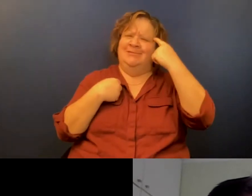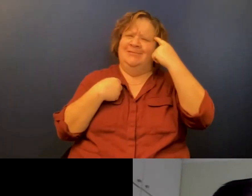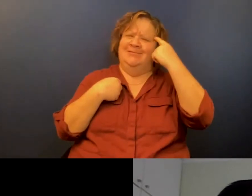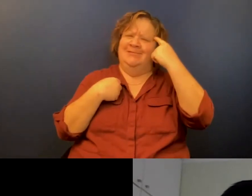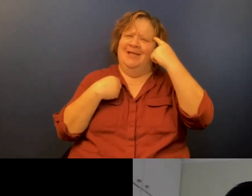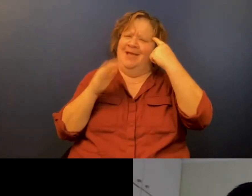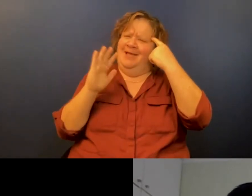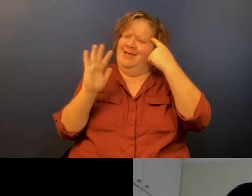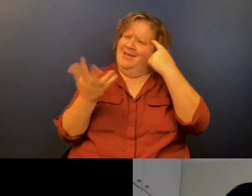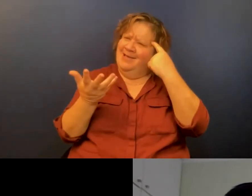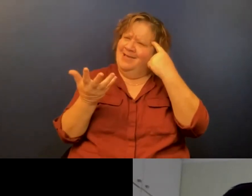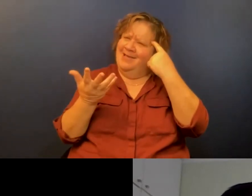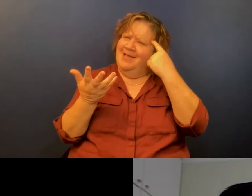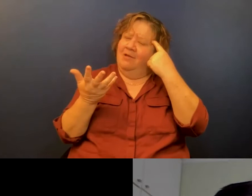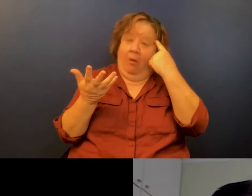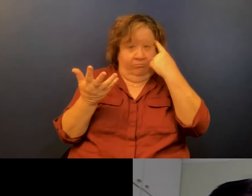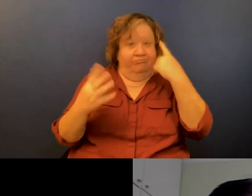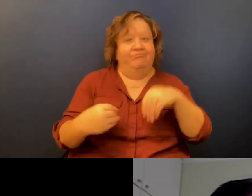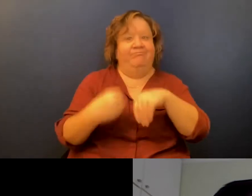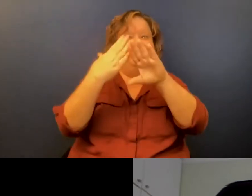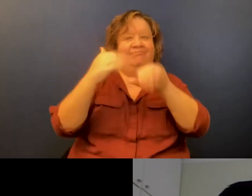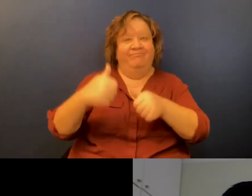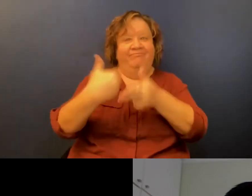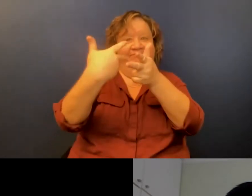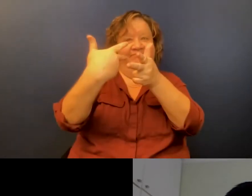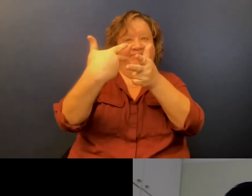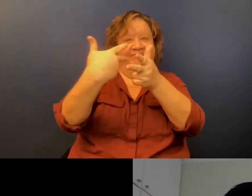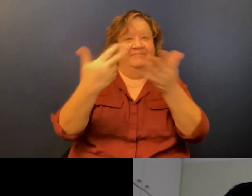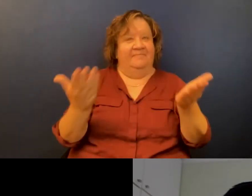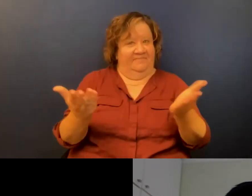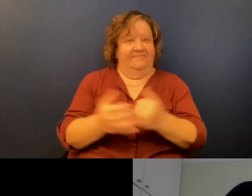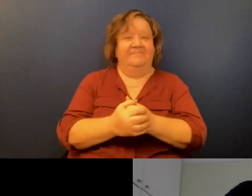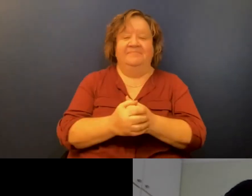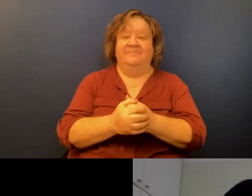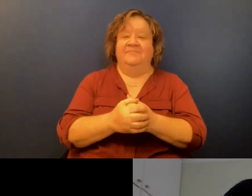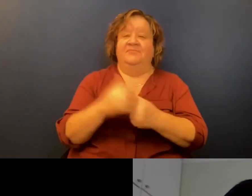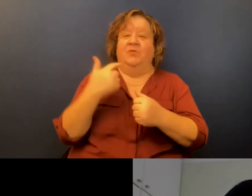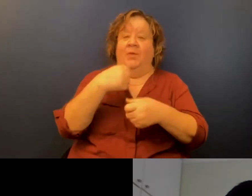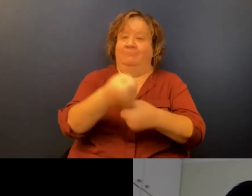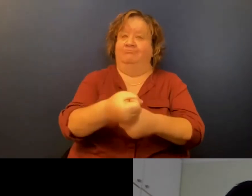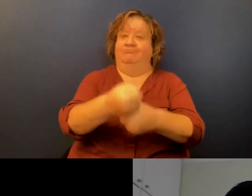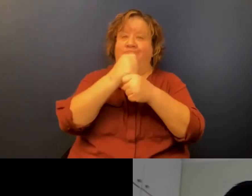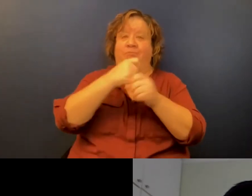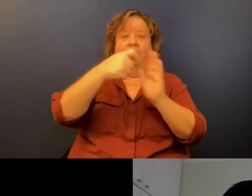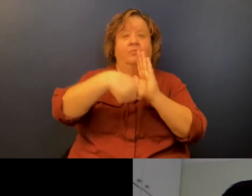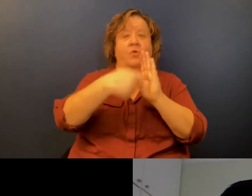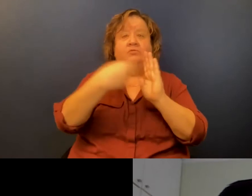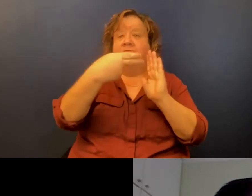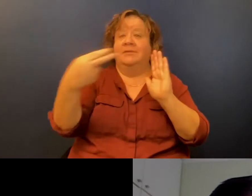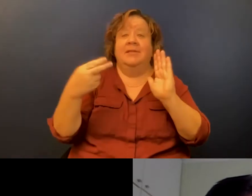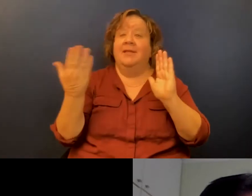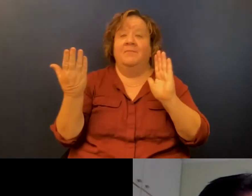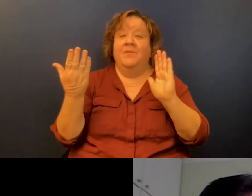So we created the project Having Fun with Culture, Divertirse con Cultura, and we